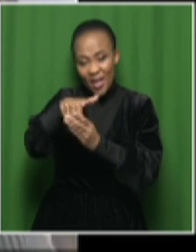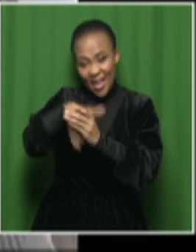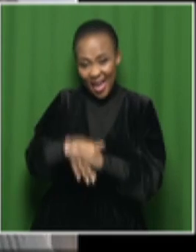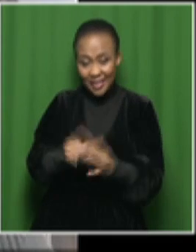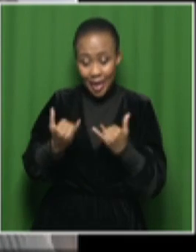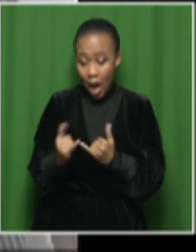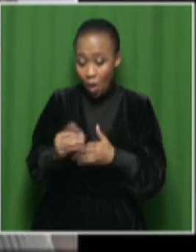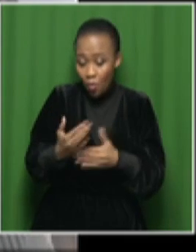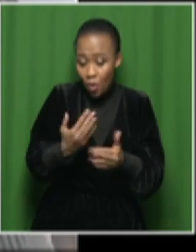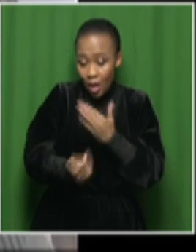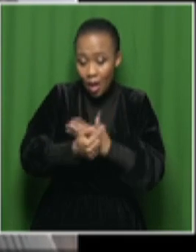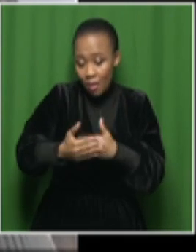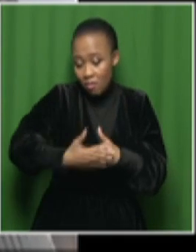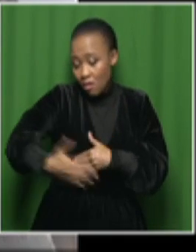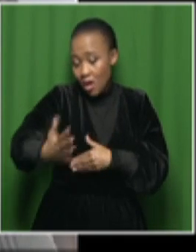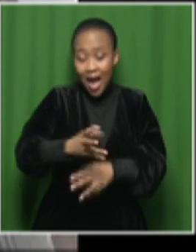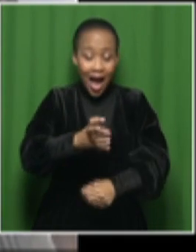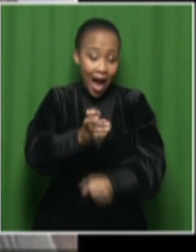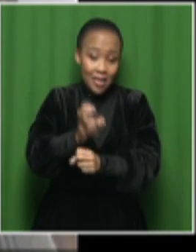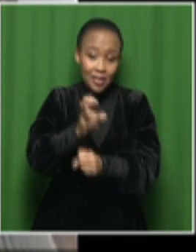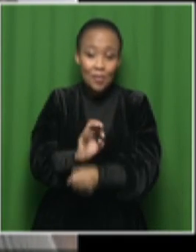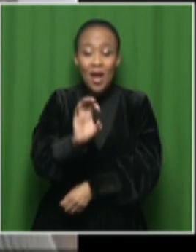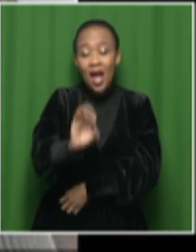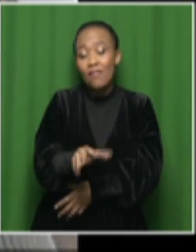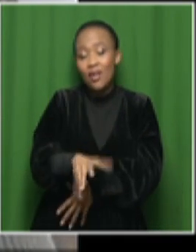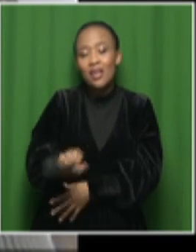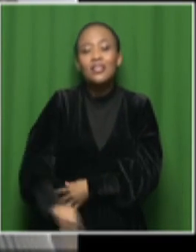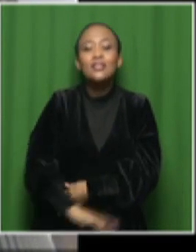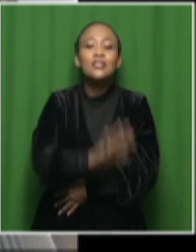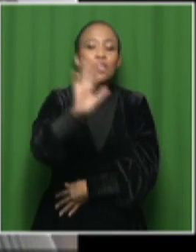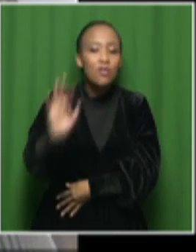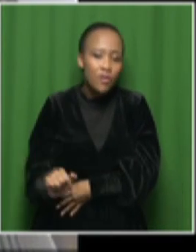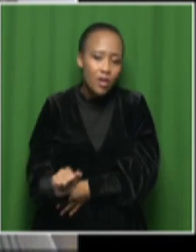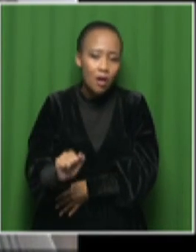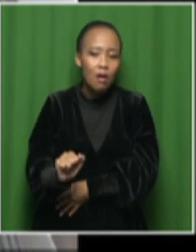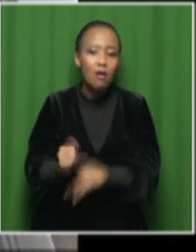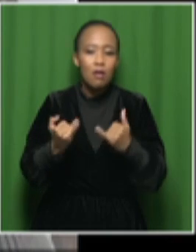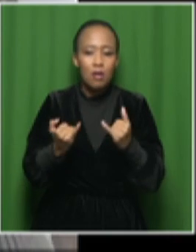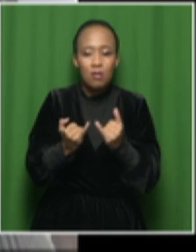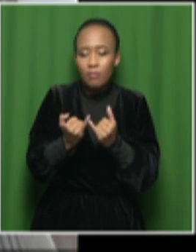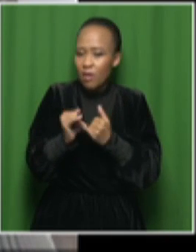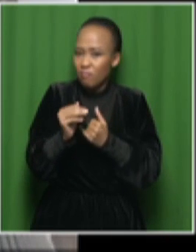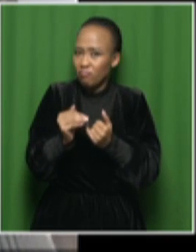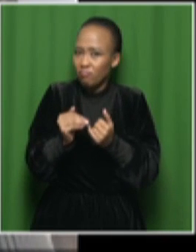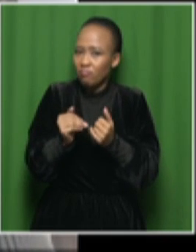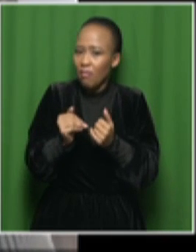hardship all over South Africa, then all sorts of things start to be blamed for the wrong